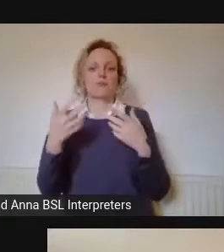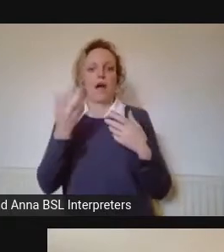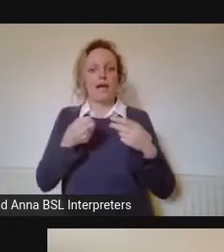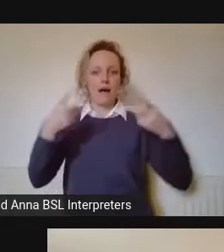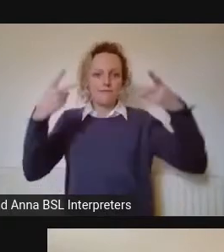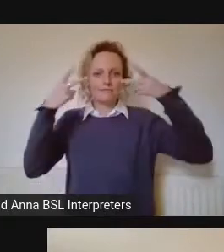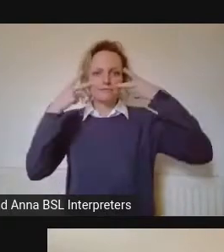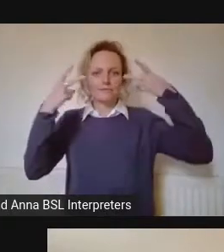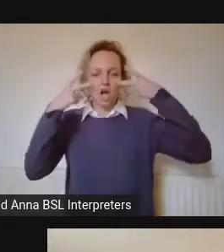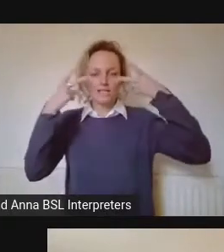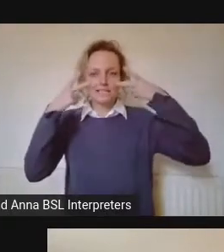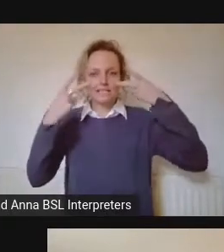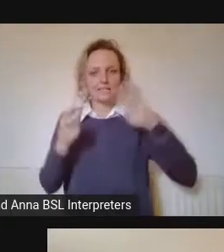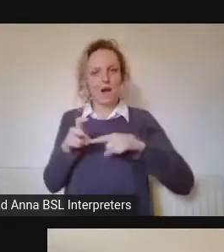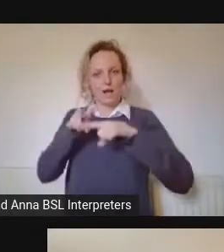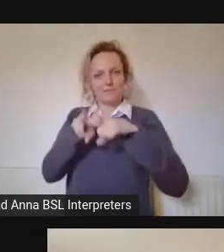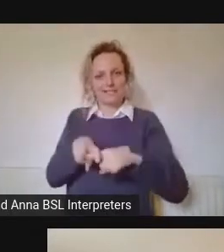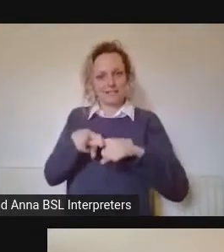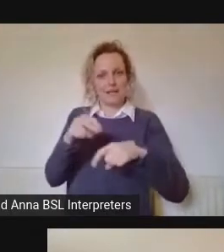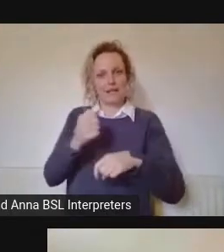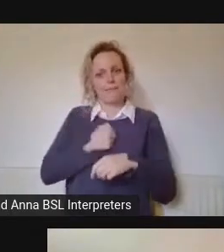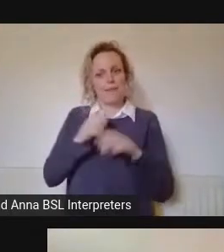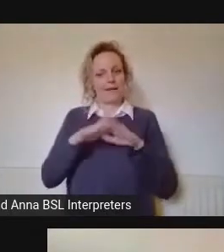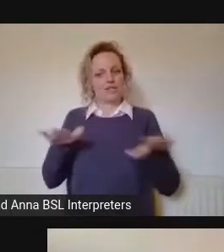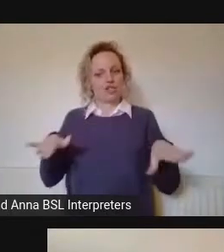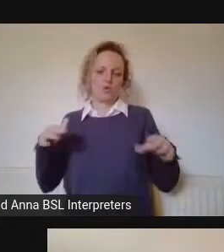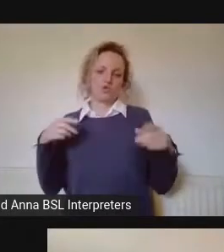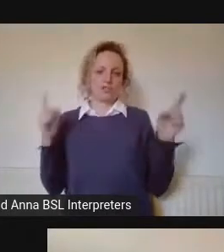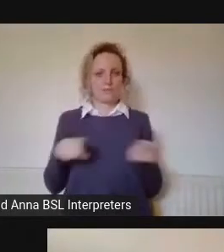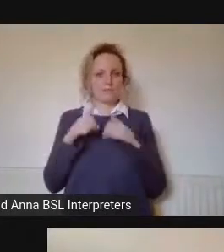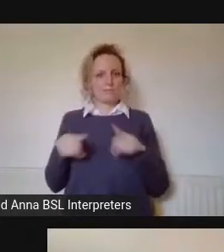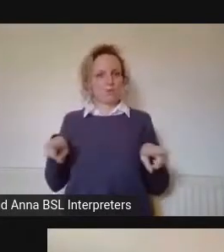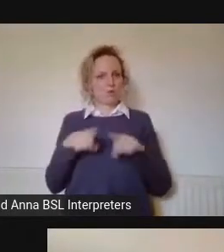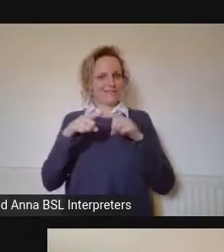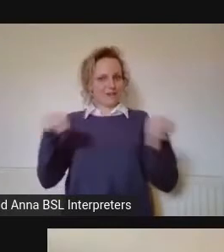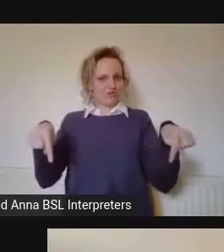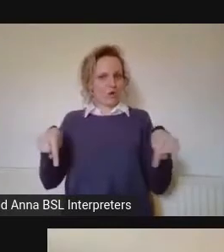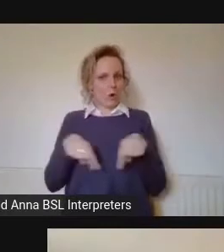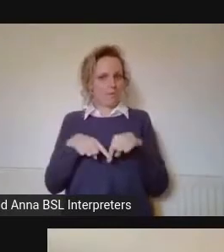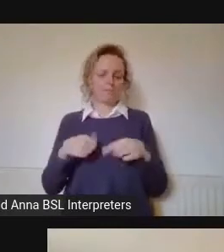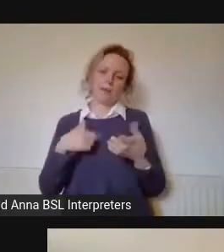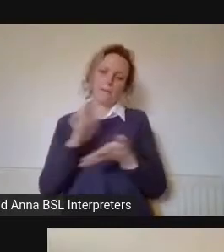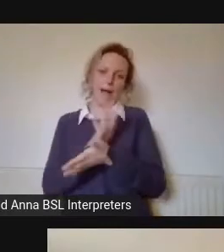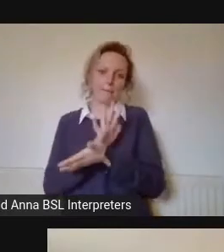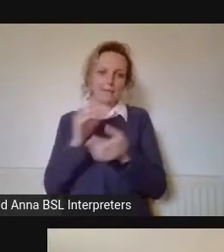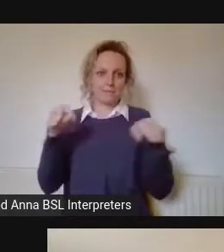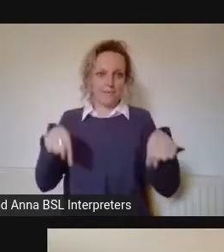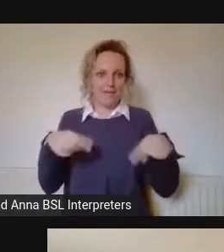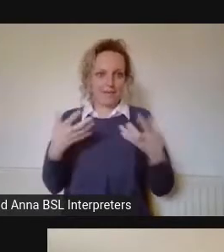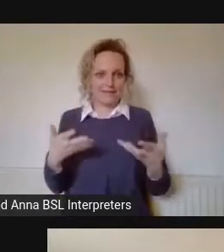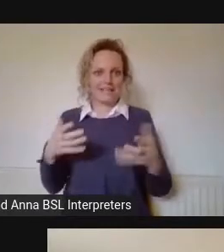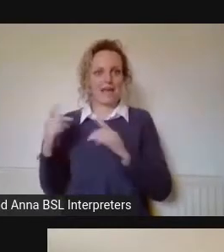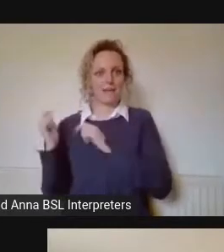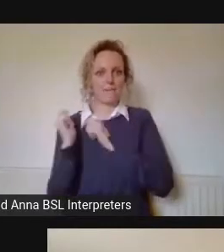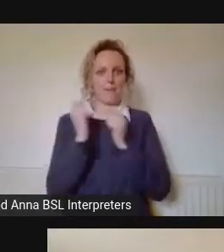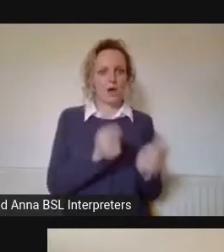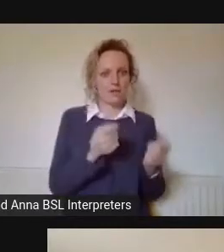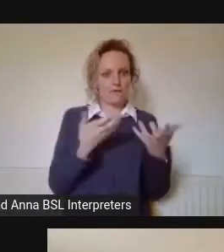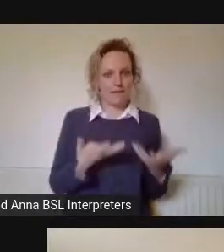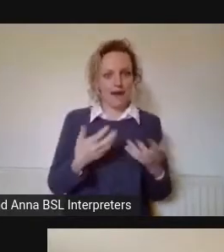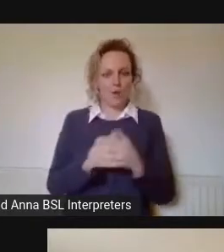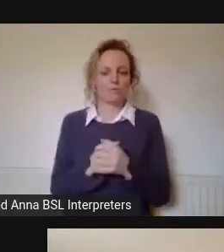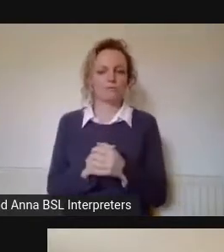room with guitars and a chessboard behind me. And yes, very pleased to be here. Thank you. I'll pass on. Thank